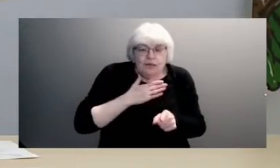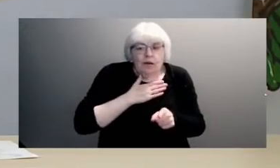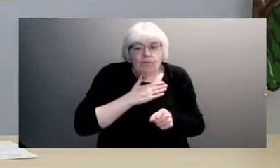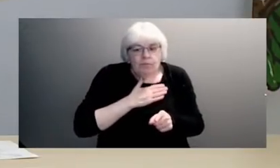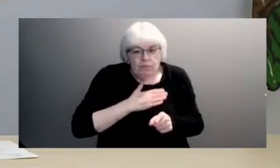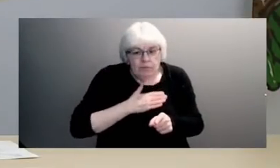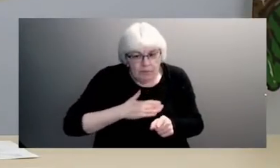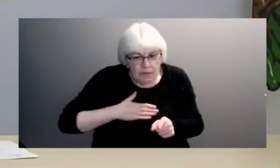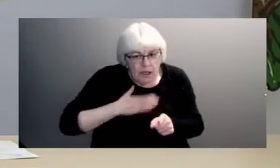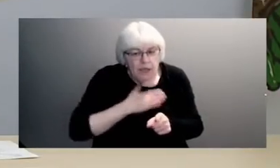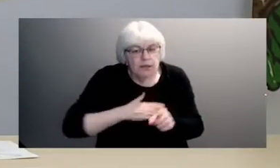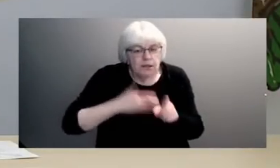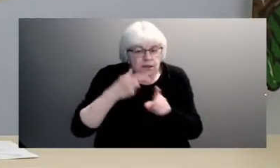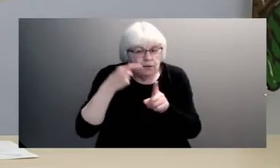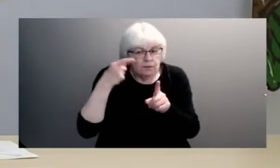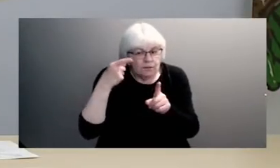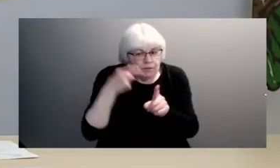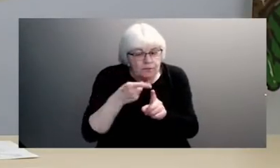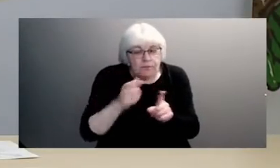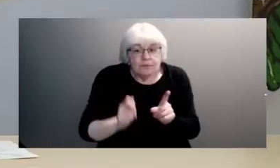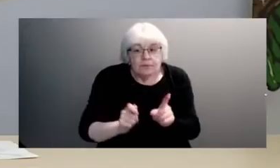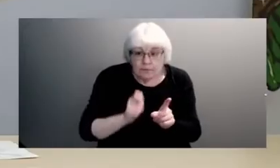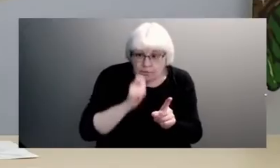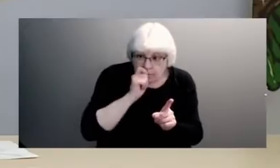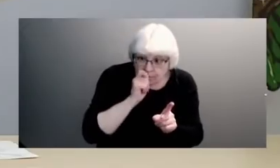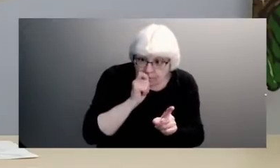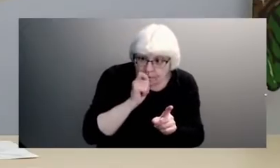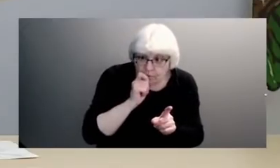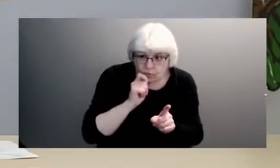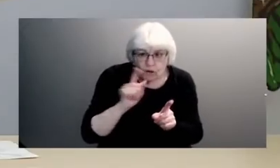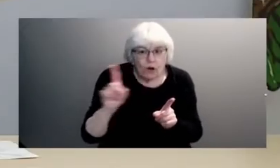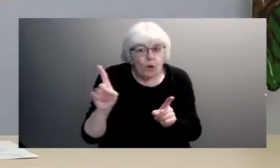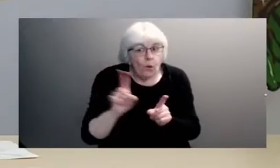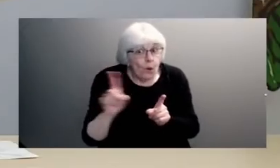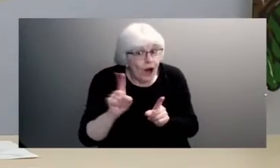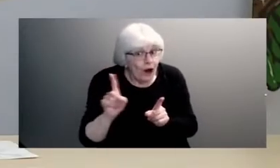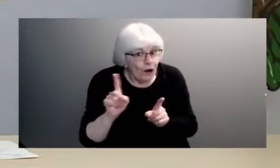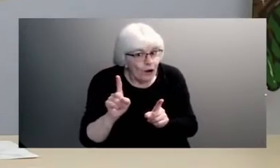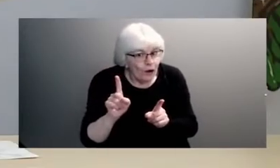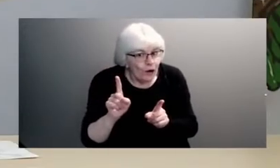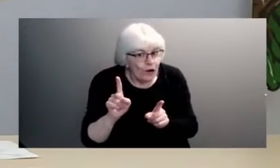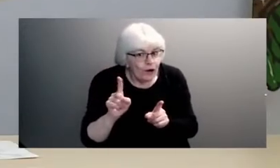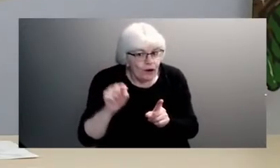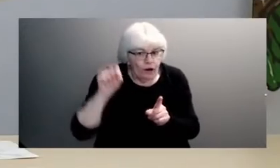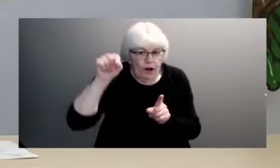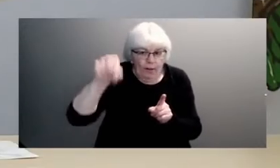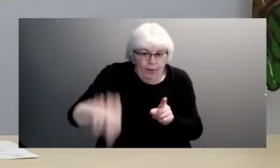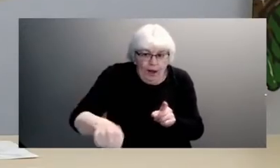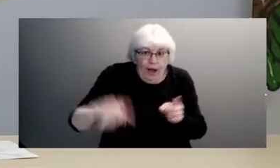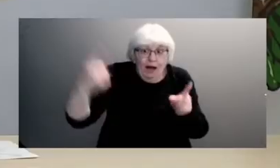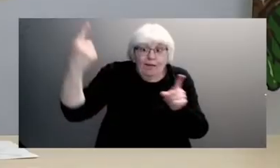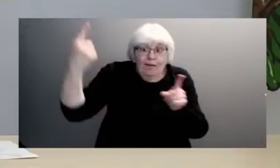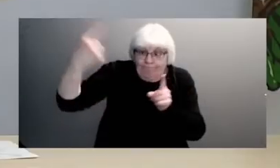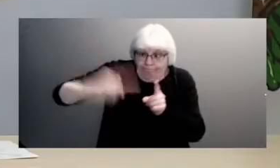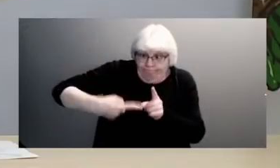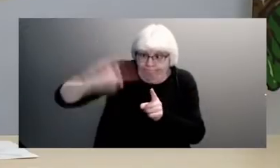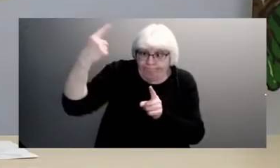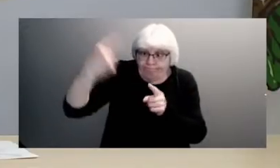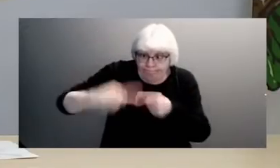entry, go home, arrive here, go home and hug your family, and then find out that you've now potentially put them all at